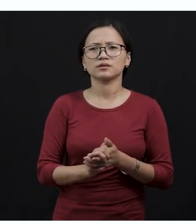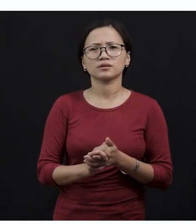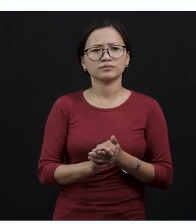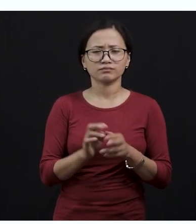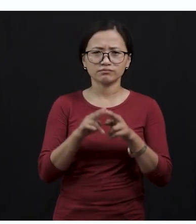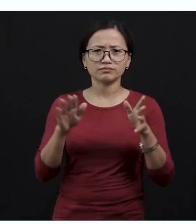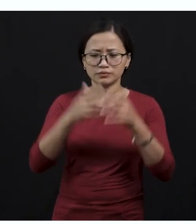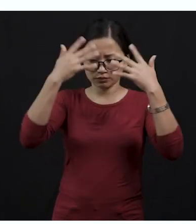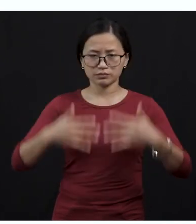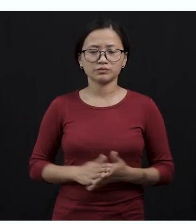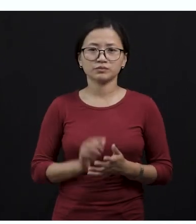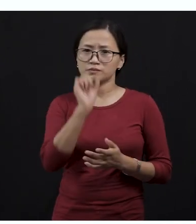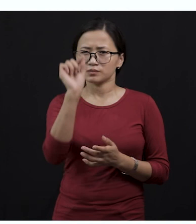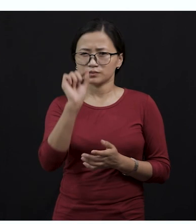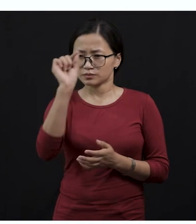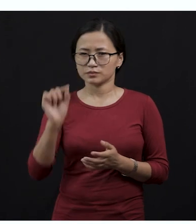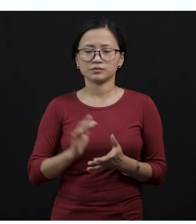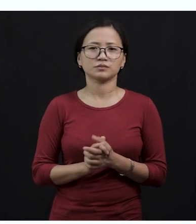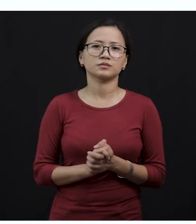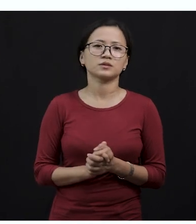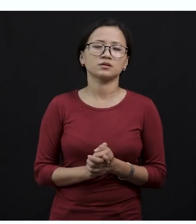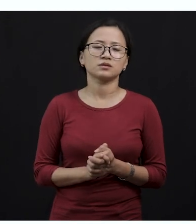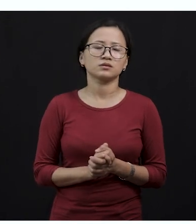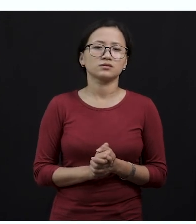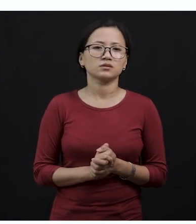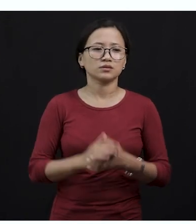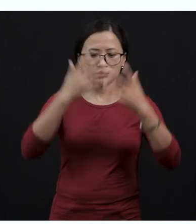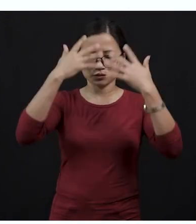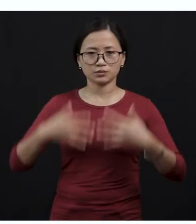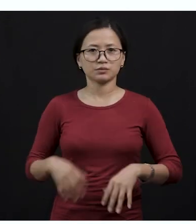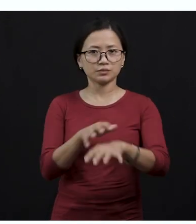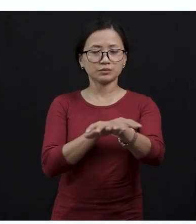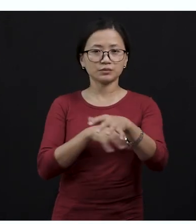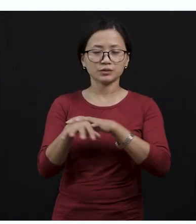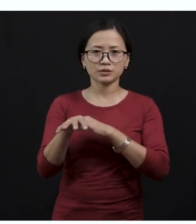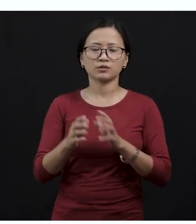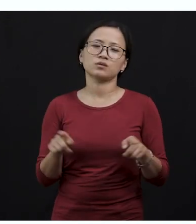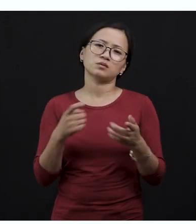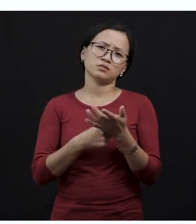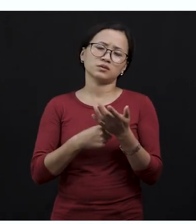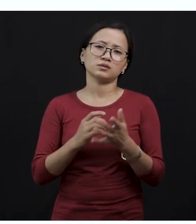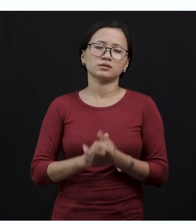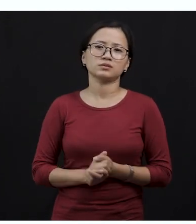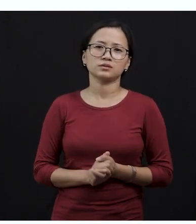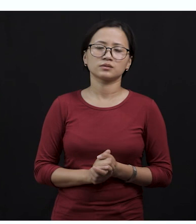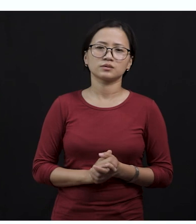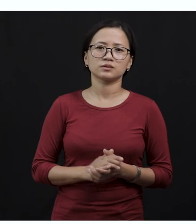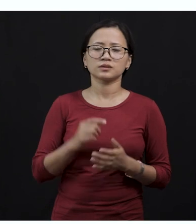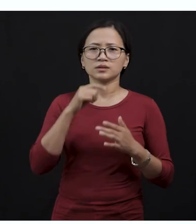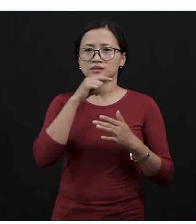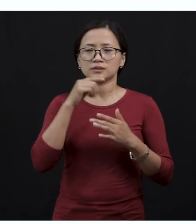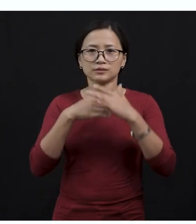shape, no definite shape. Here in our human body or animals, we have red blood cells, we have